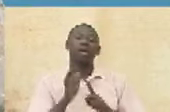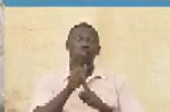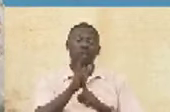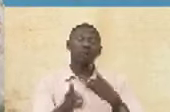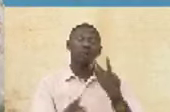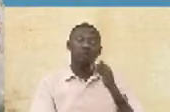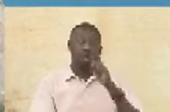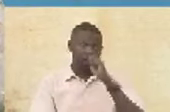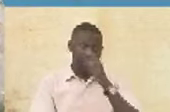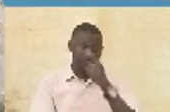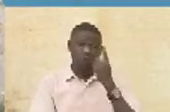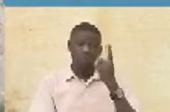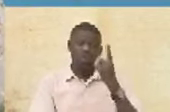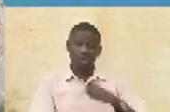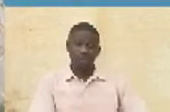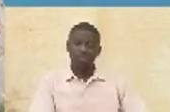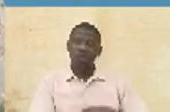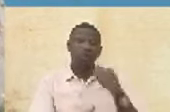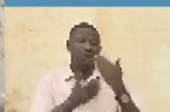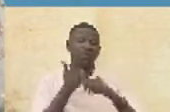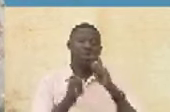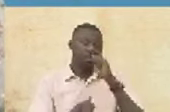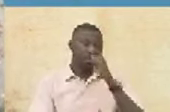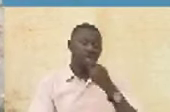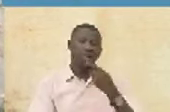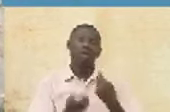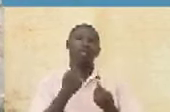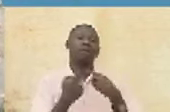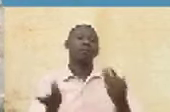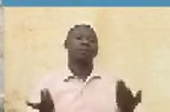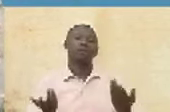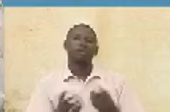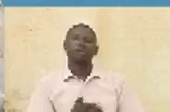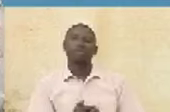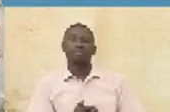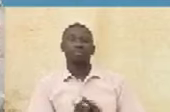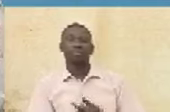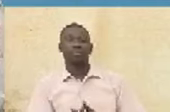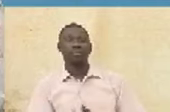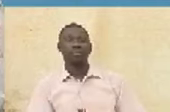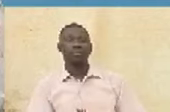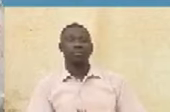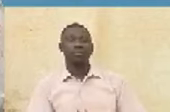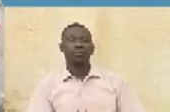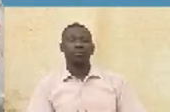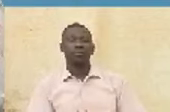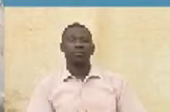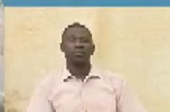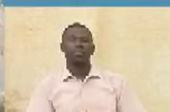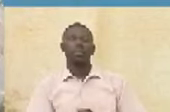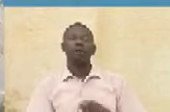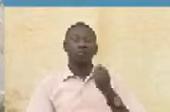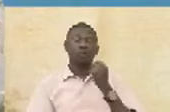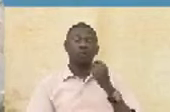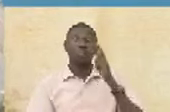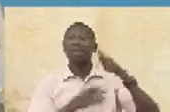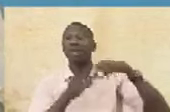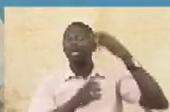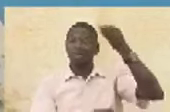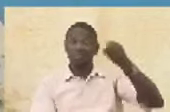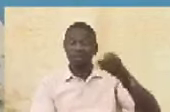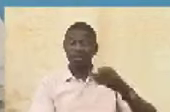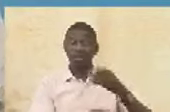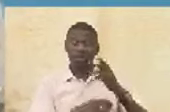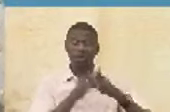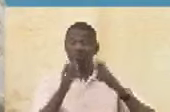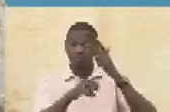die once, you will not die again. Ndal kama ko makoi sate koteke. And because in the next world, there is no other world